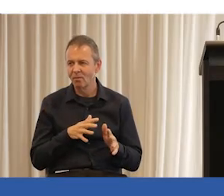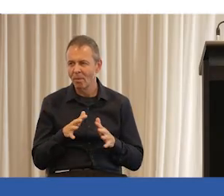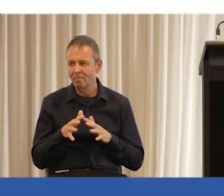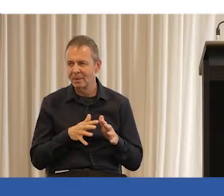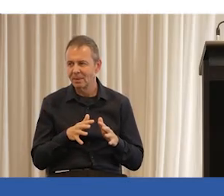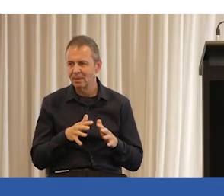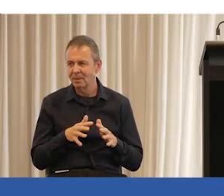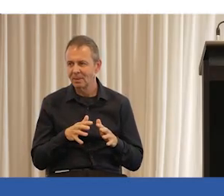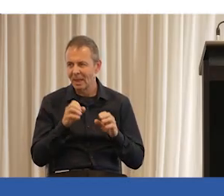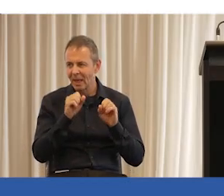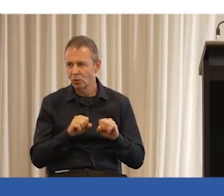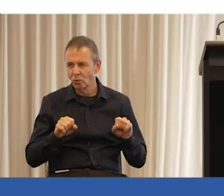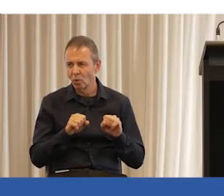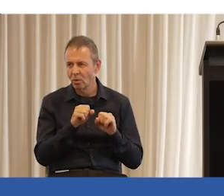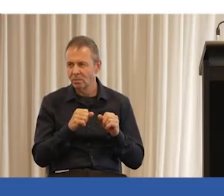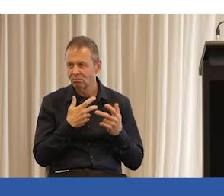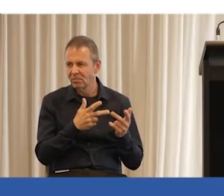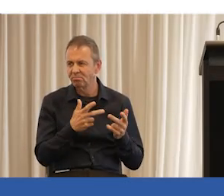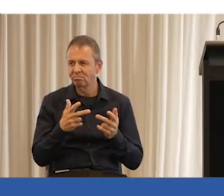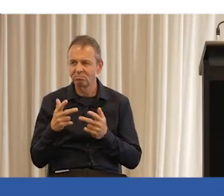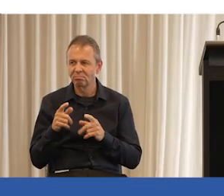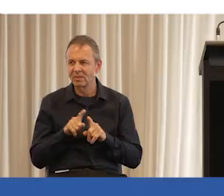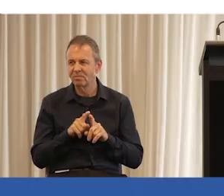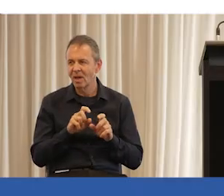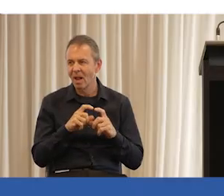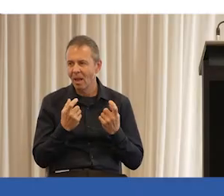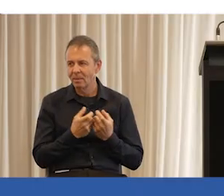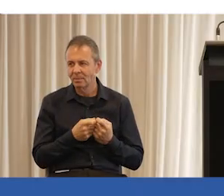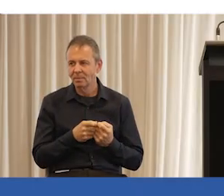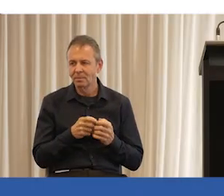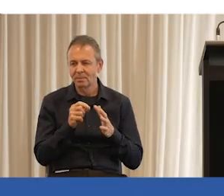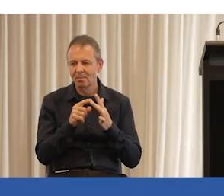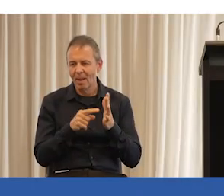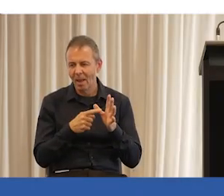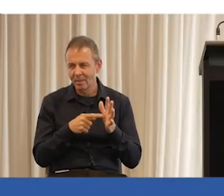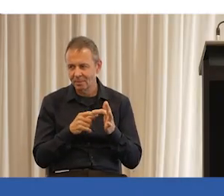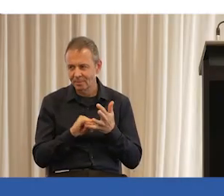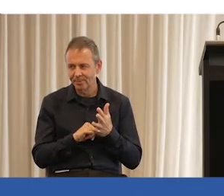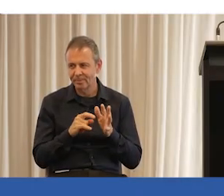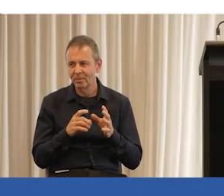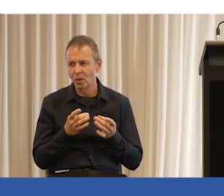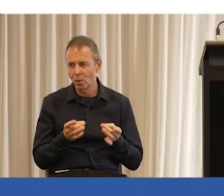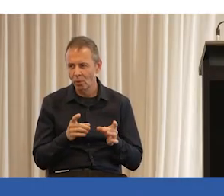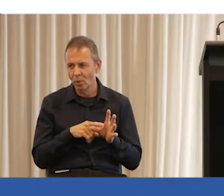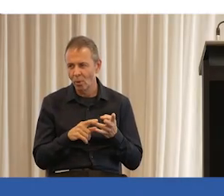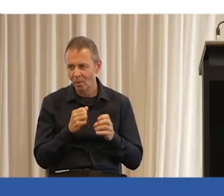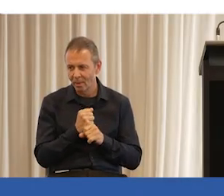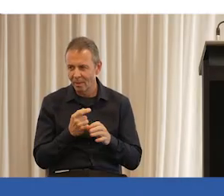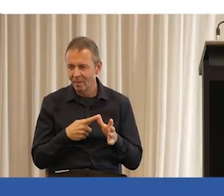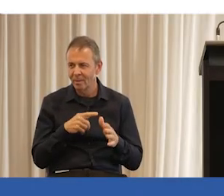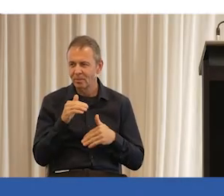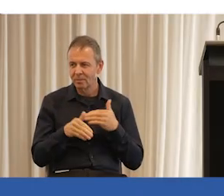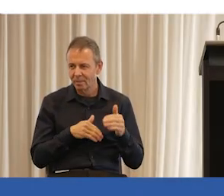schedule for exercise. She goes to all the typical exercise classes, Pilates, yoga, aqua. And so